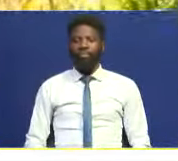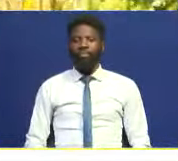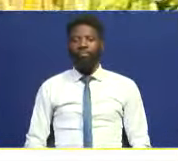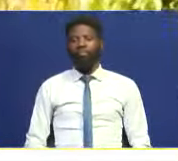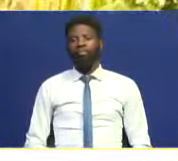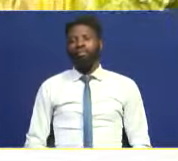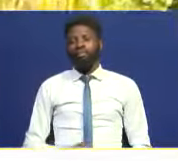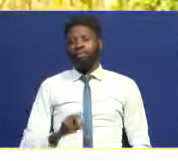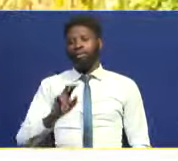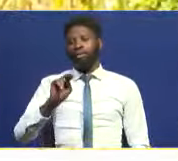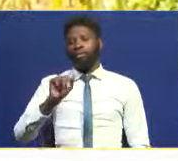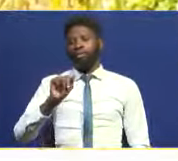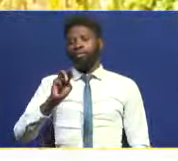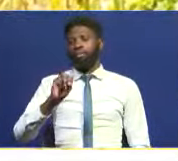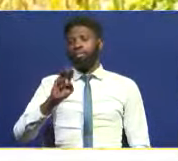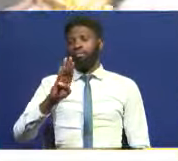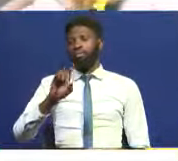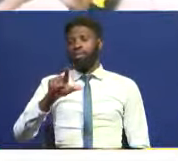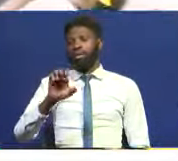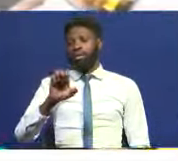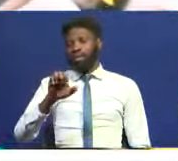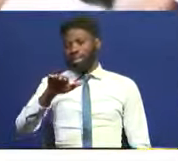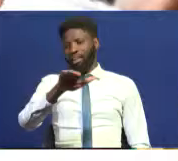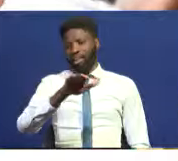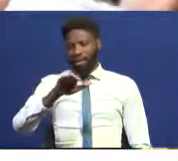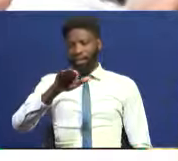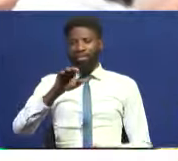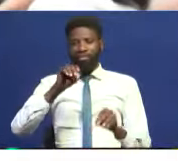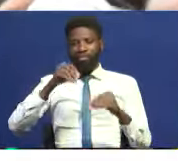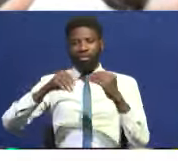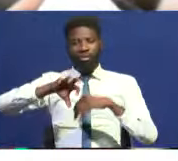Mundebu village, Nambale, in Busia County.